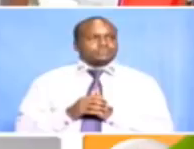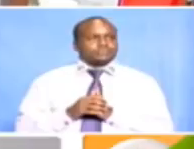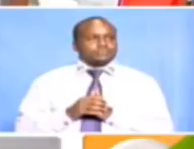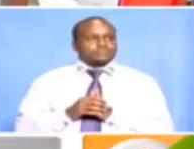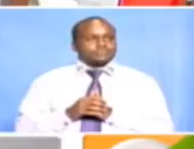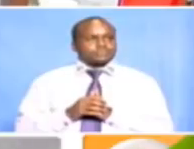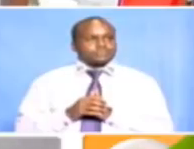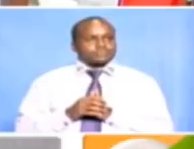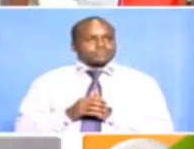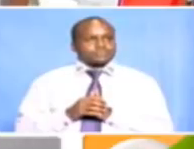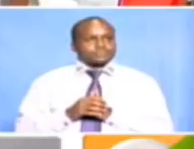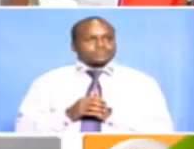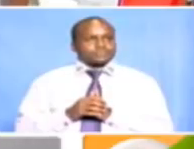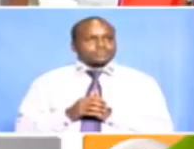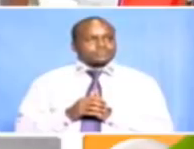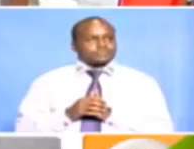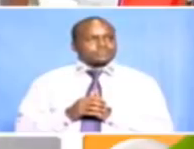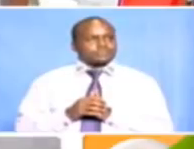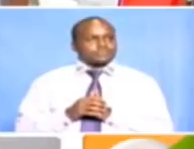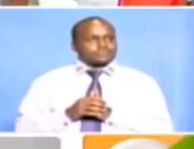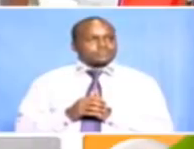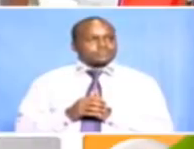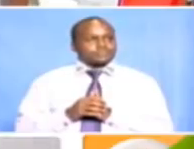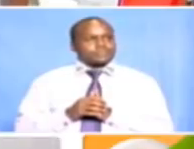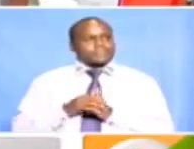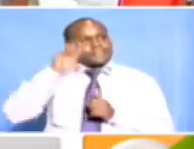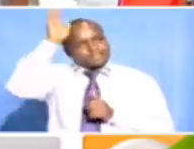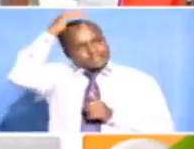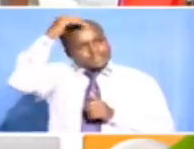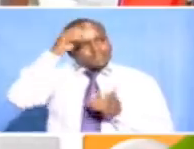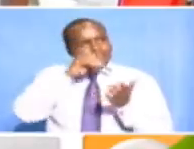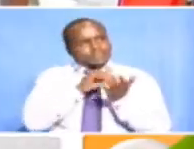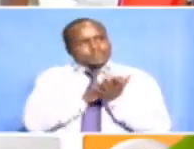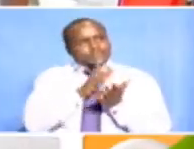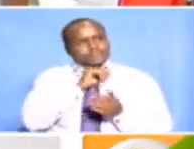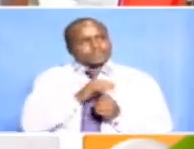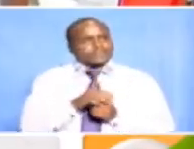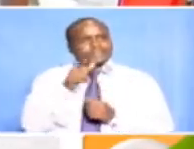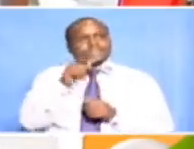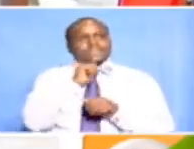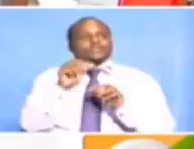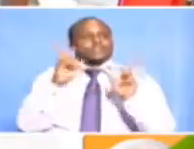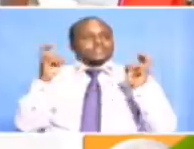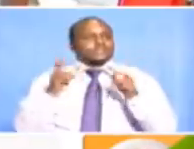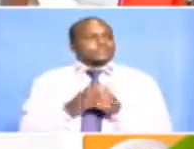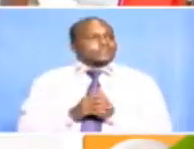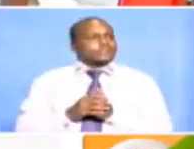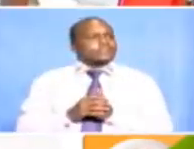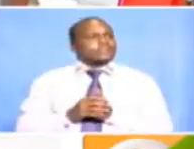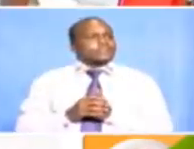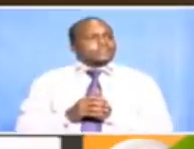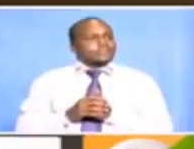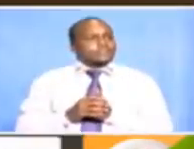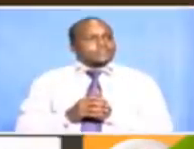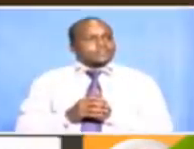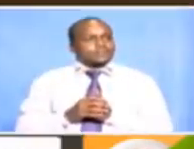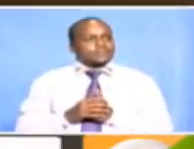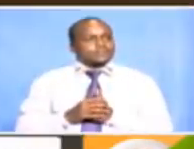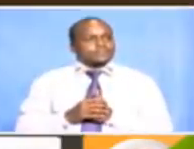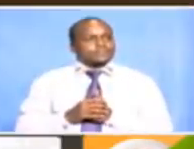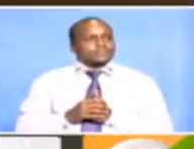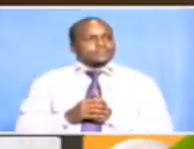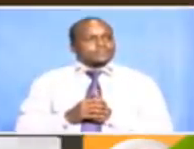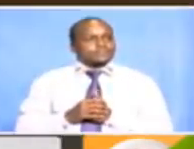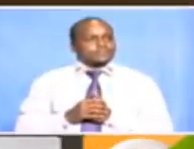recording. Yes. Play that tape, please. Even Trump's records. This is an issue. But why do you do it? Play the tape, then I can respond to that.